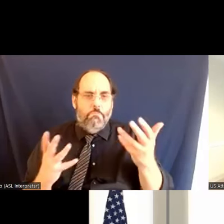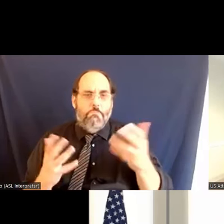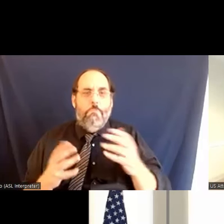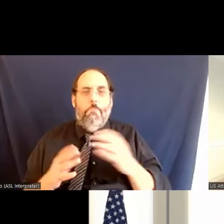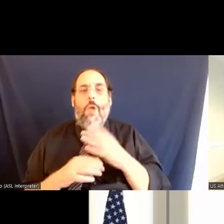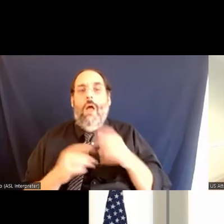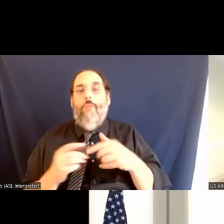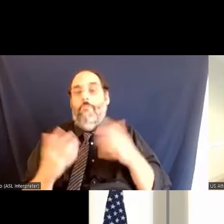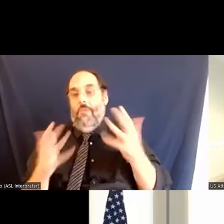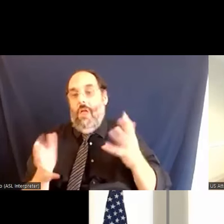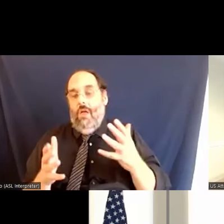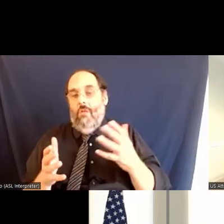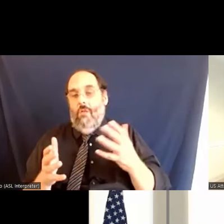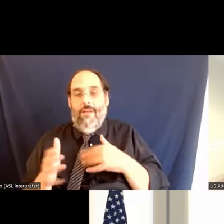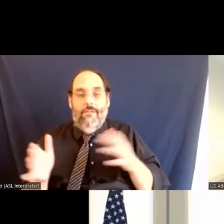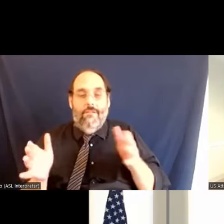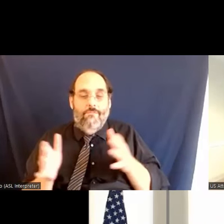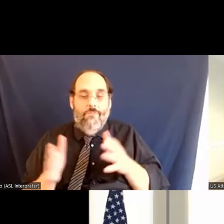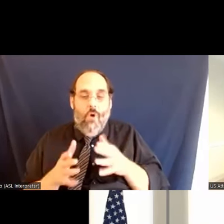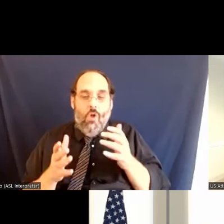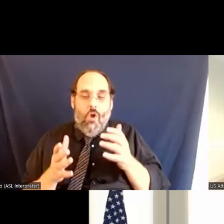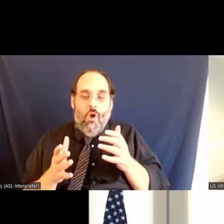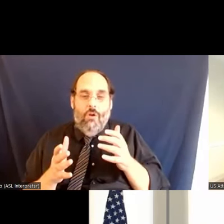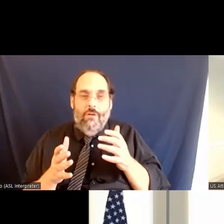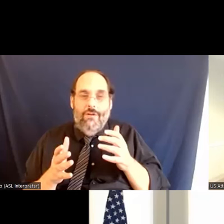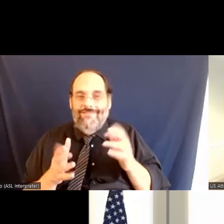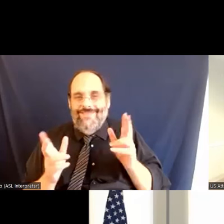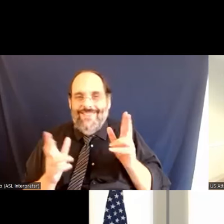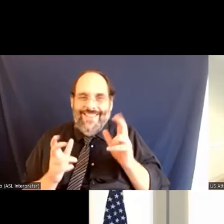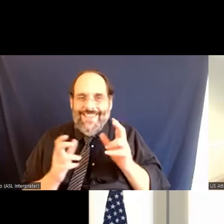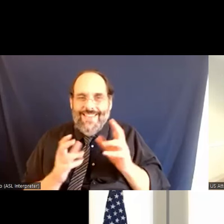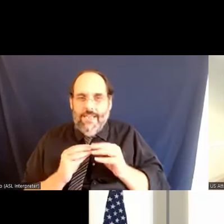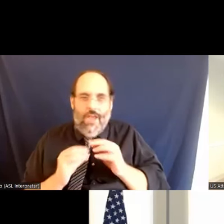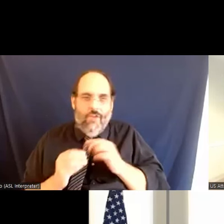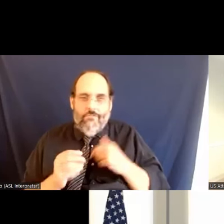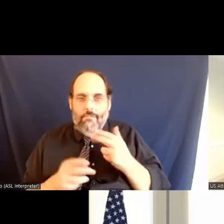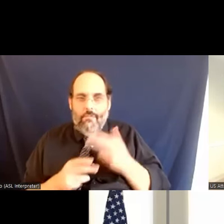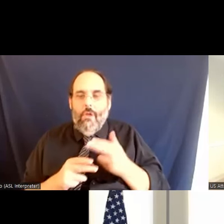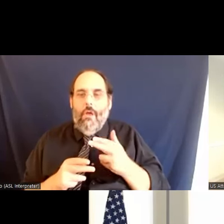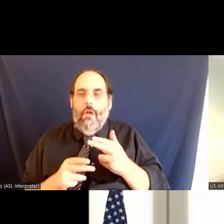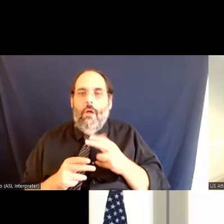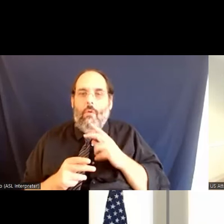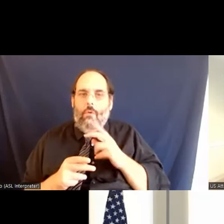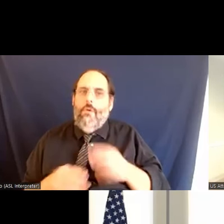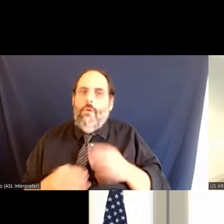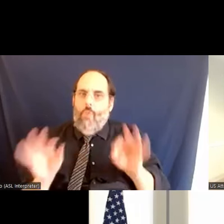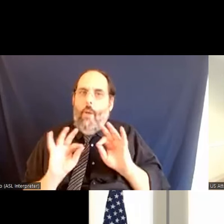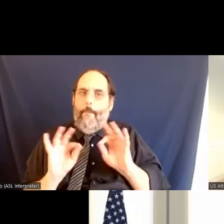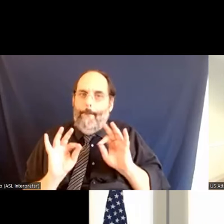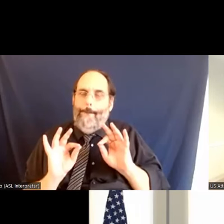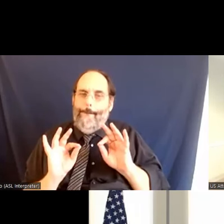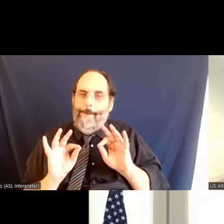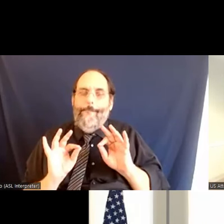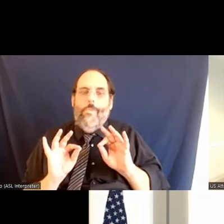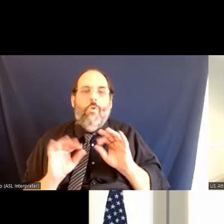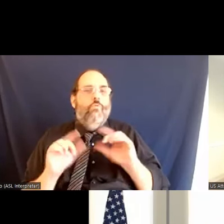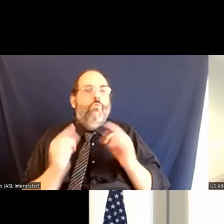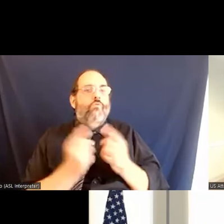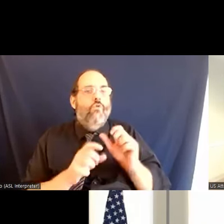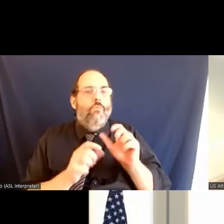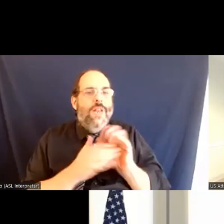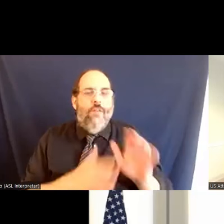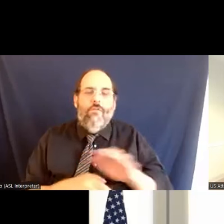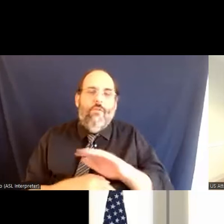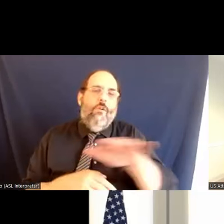that, we had a smaller listening session, which was very vibrant, with group leaders